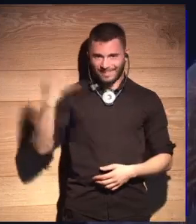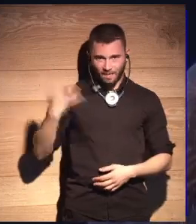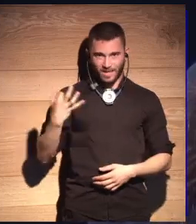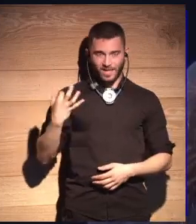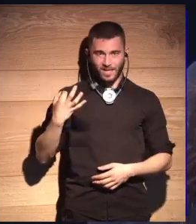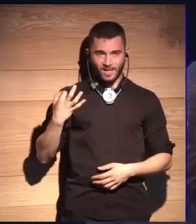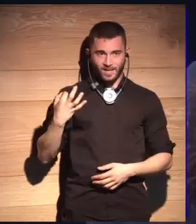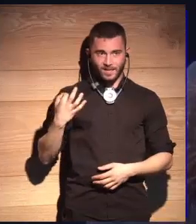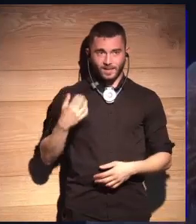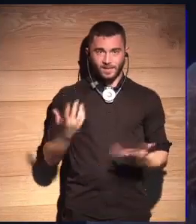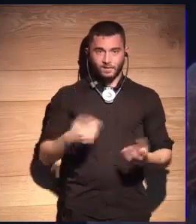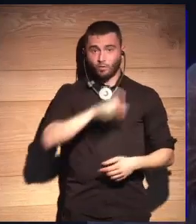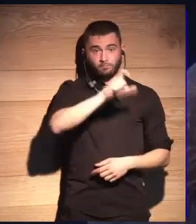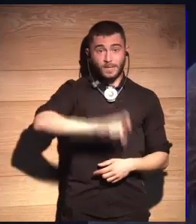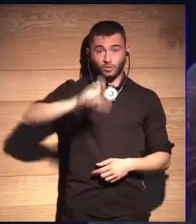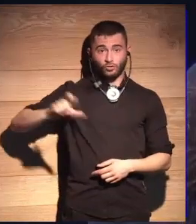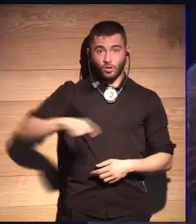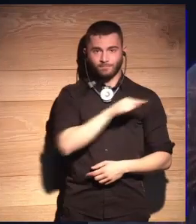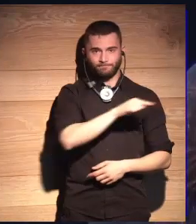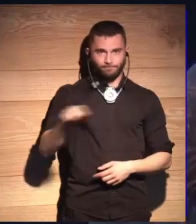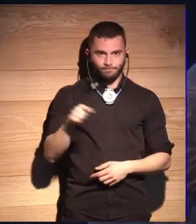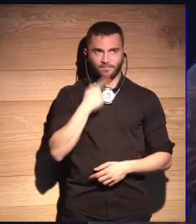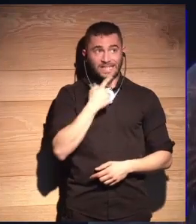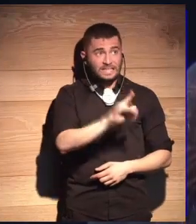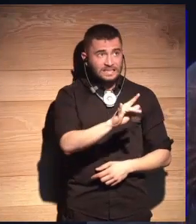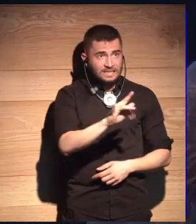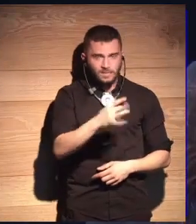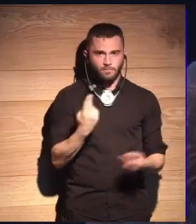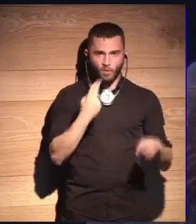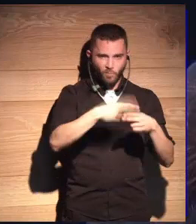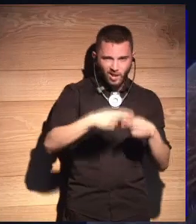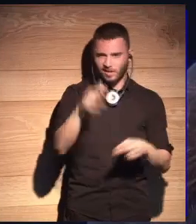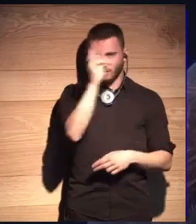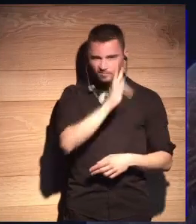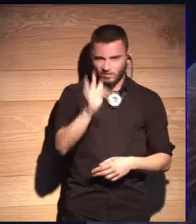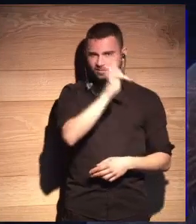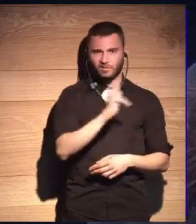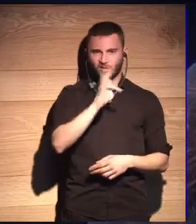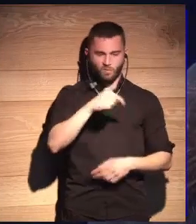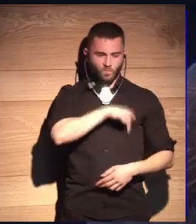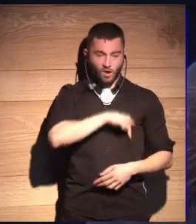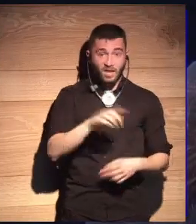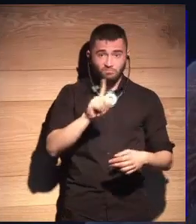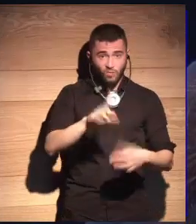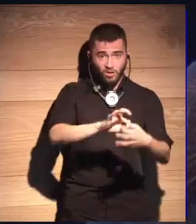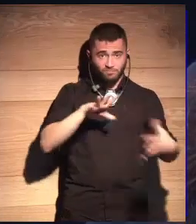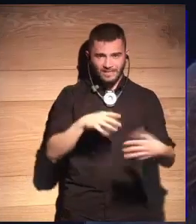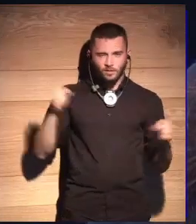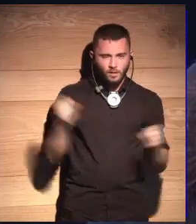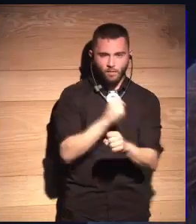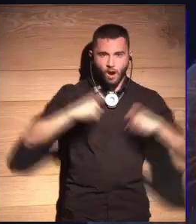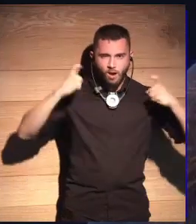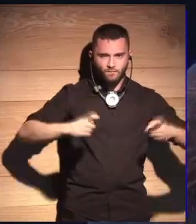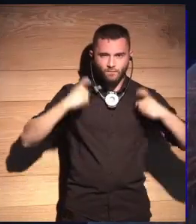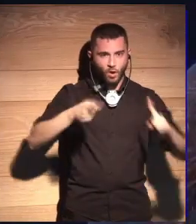not political or theological or moral. There was a lot of work that went into keeping them outside of